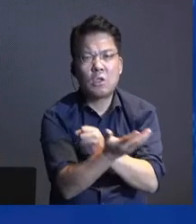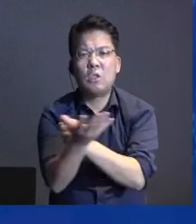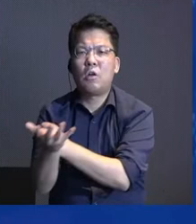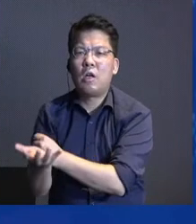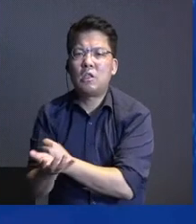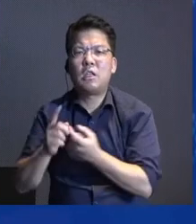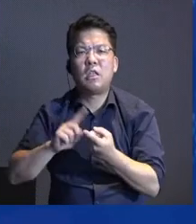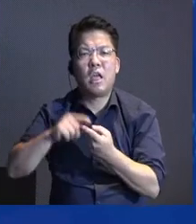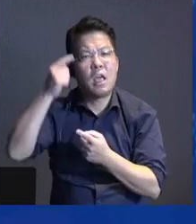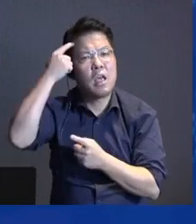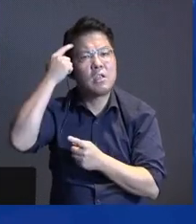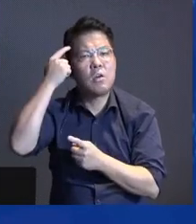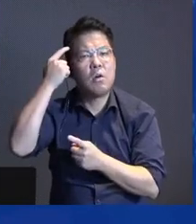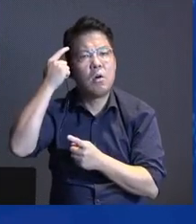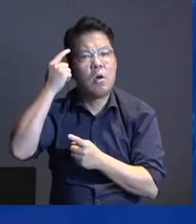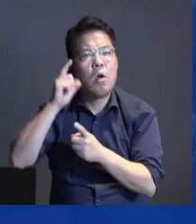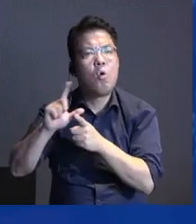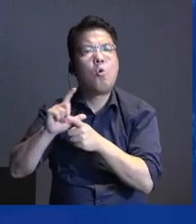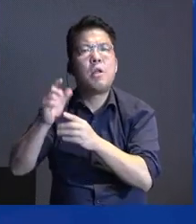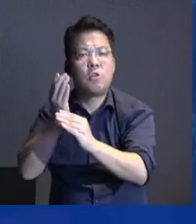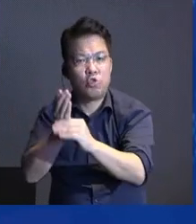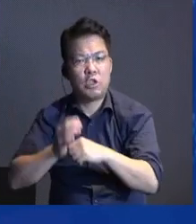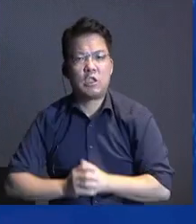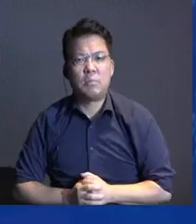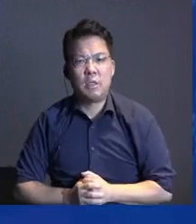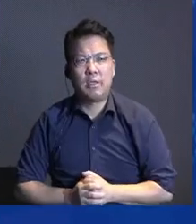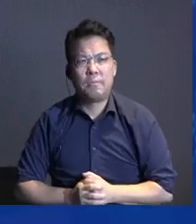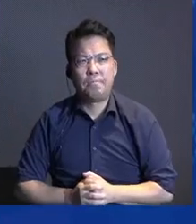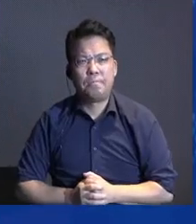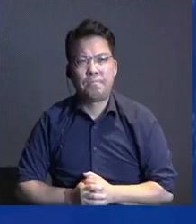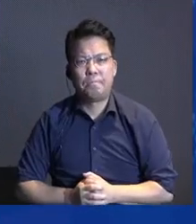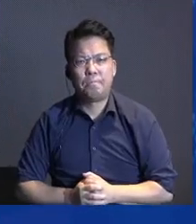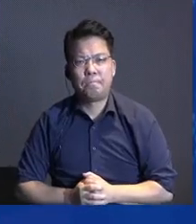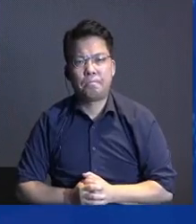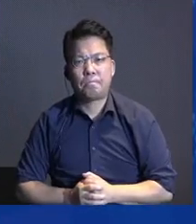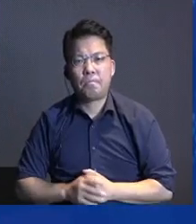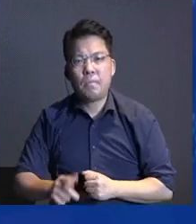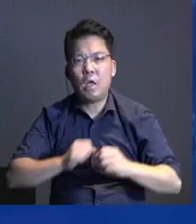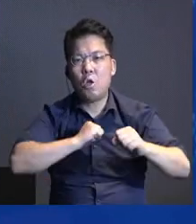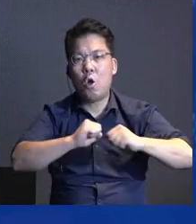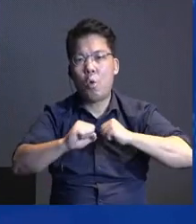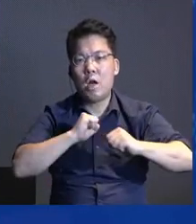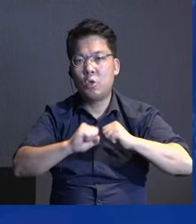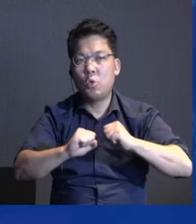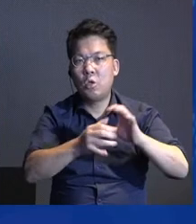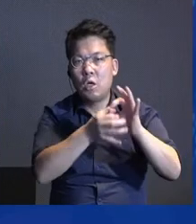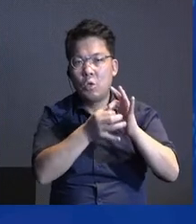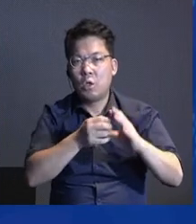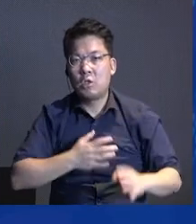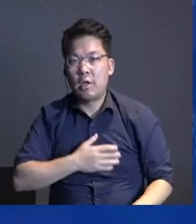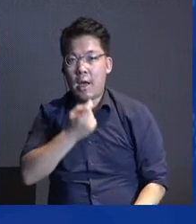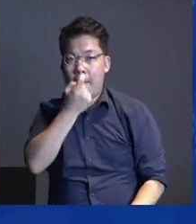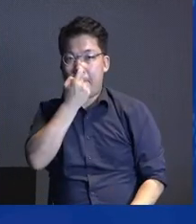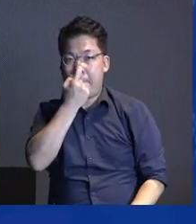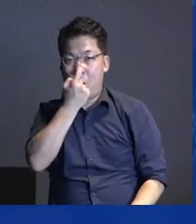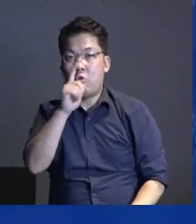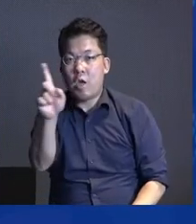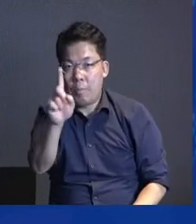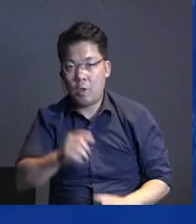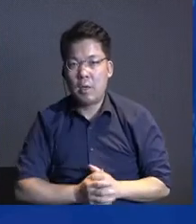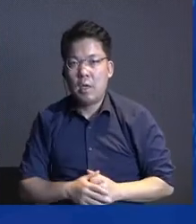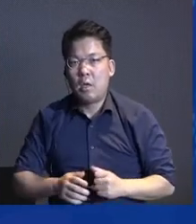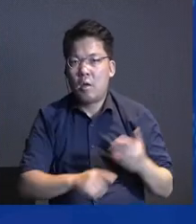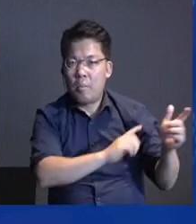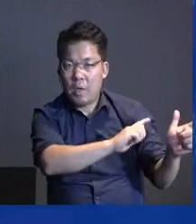Some lessons kind of learned, trying to conclude from our various activities. Some